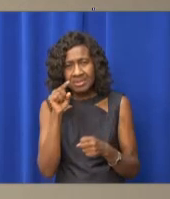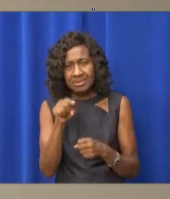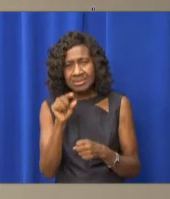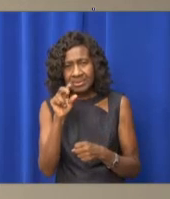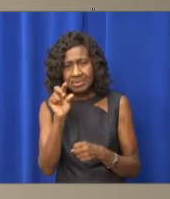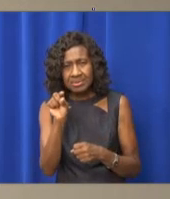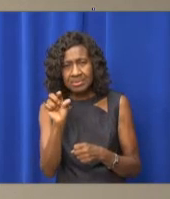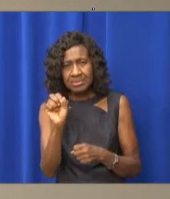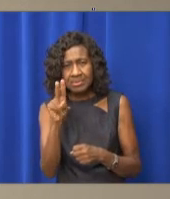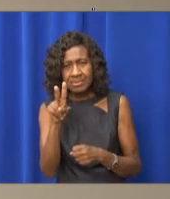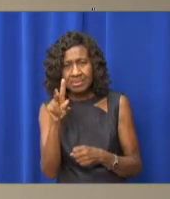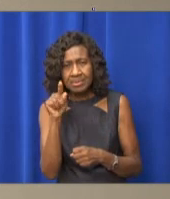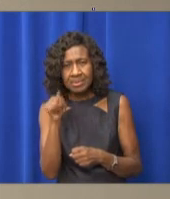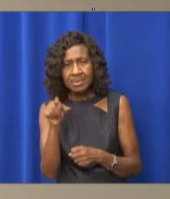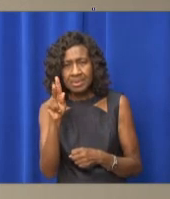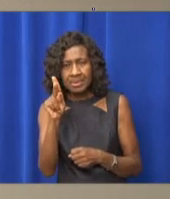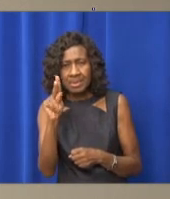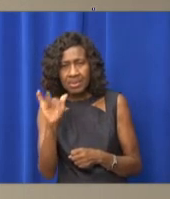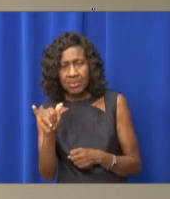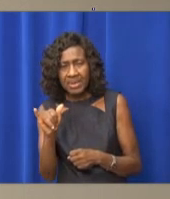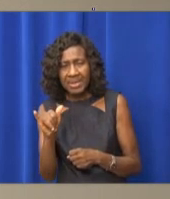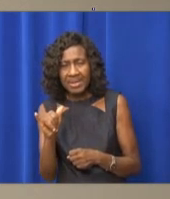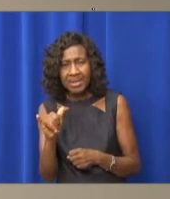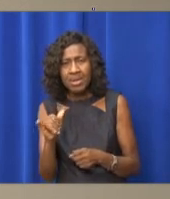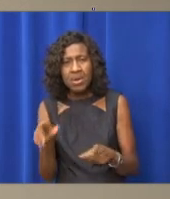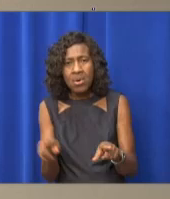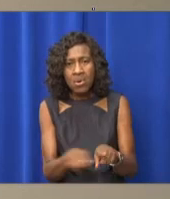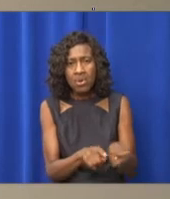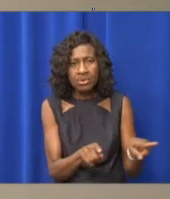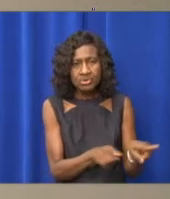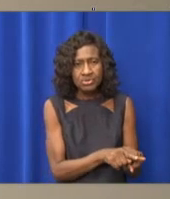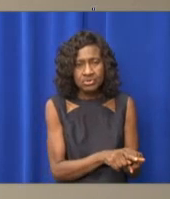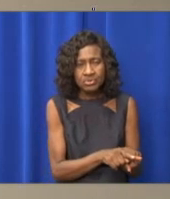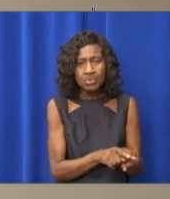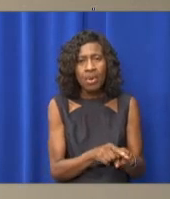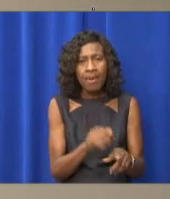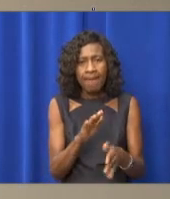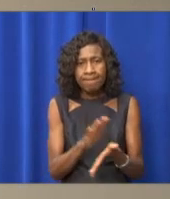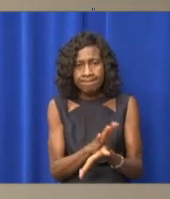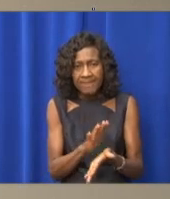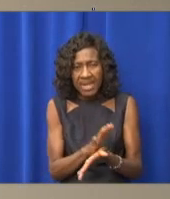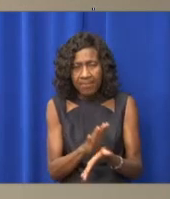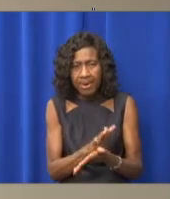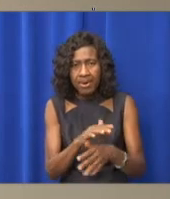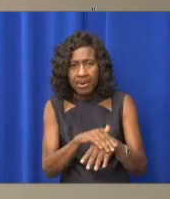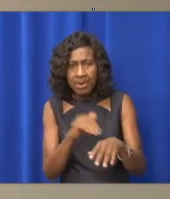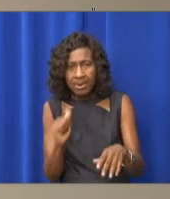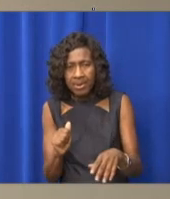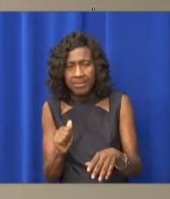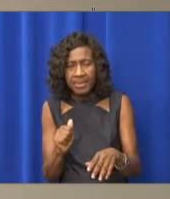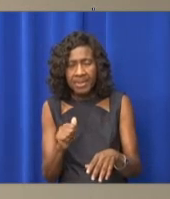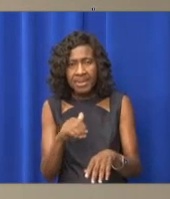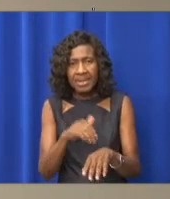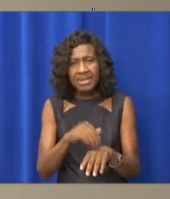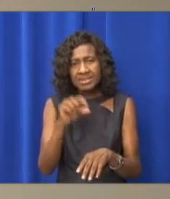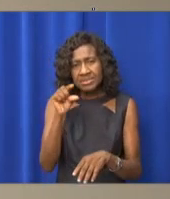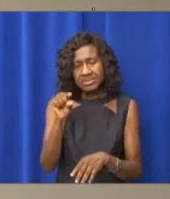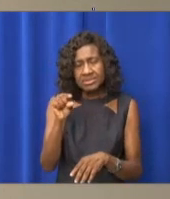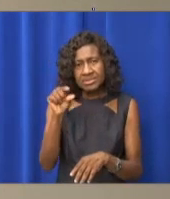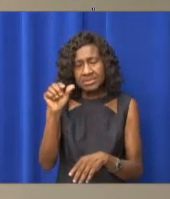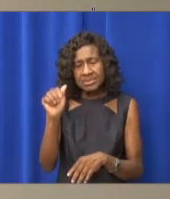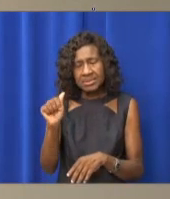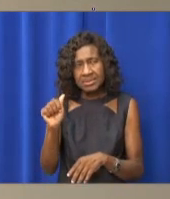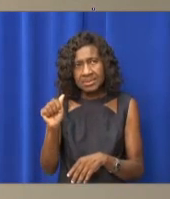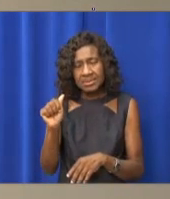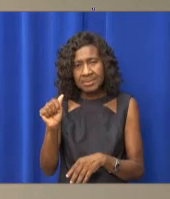www.ministryofhealth.gov.ky, as well as the hard copy available at the Government Admin Building, staff entrance at